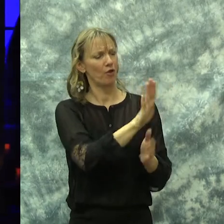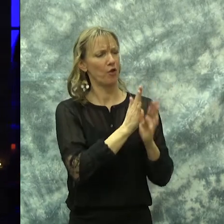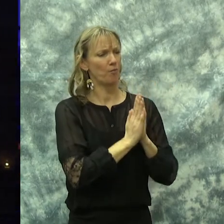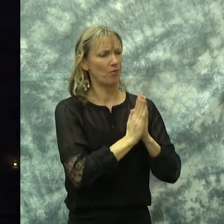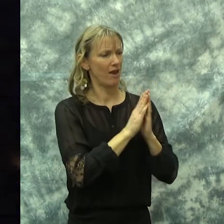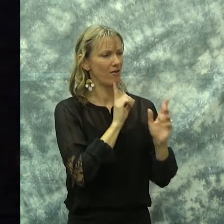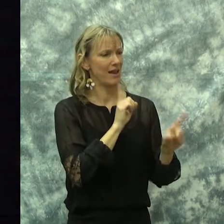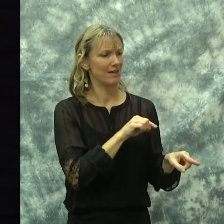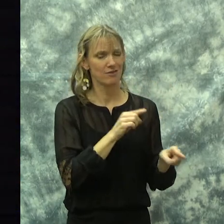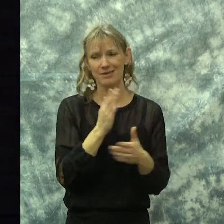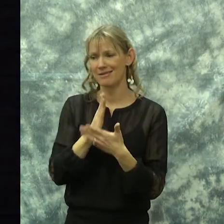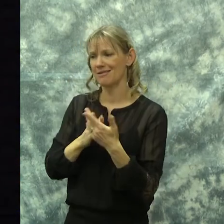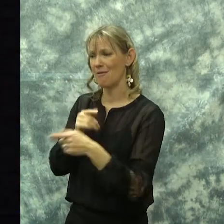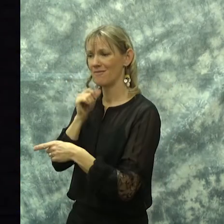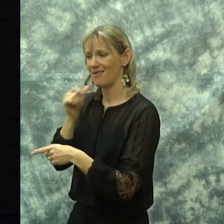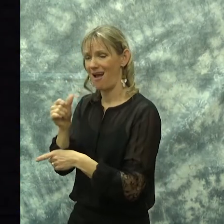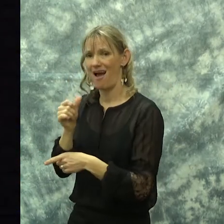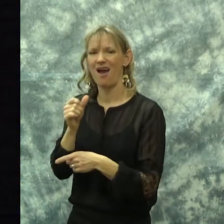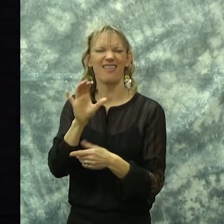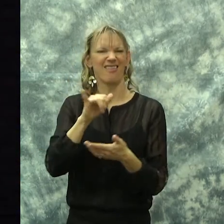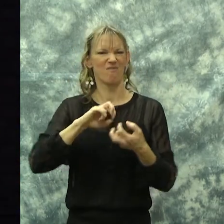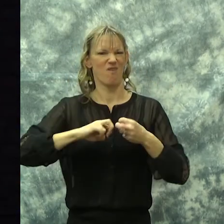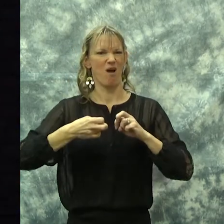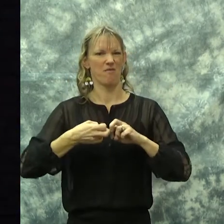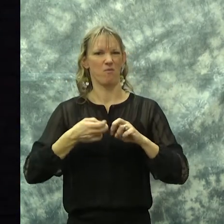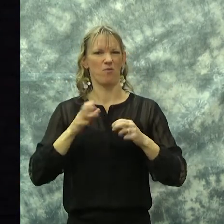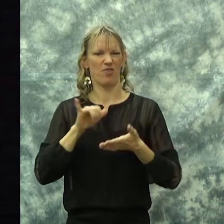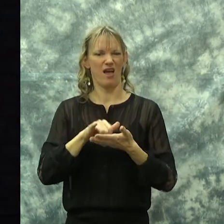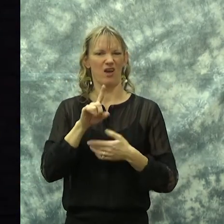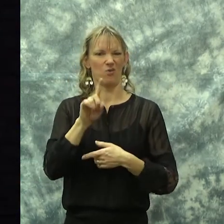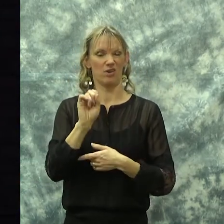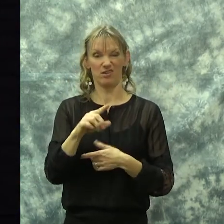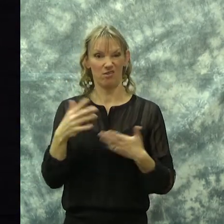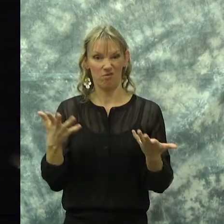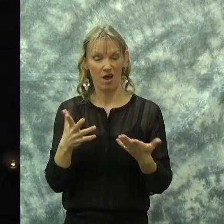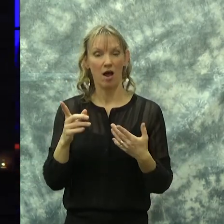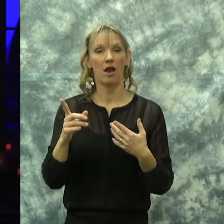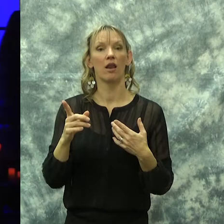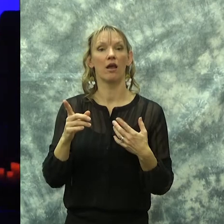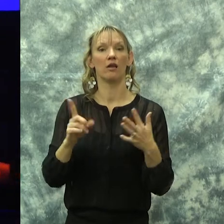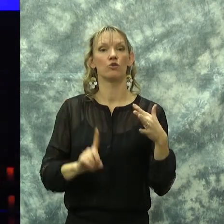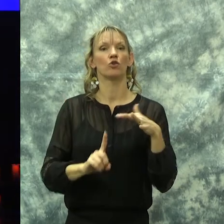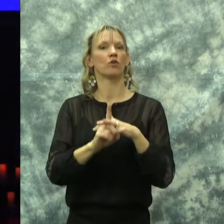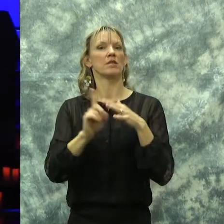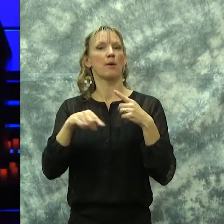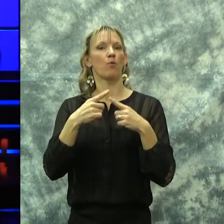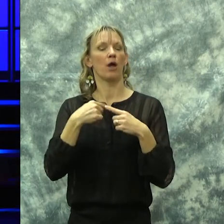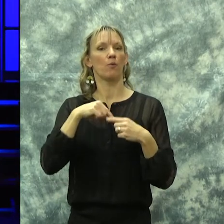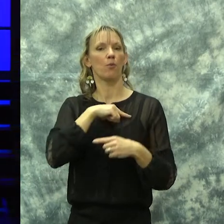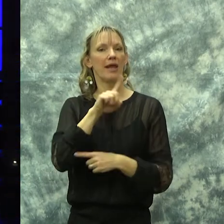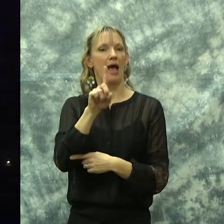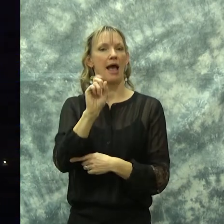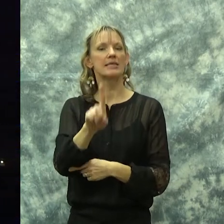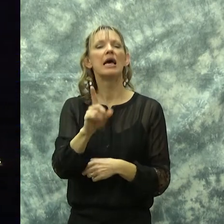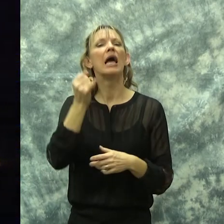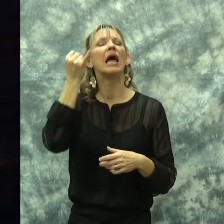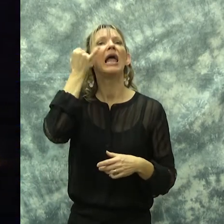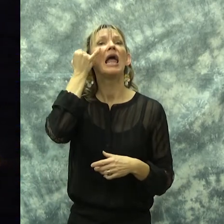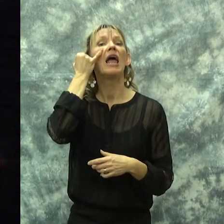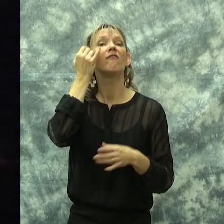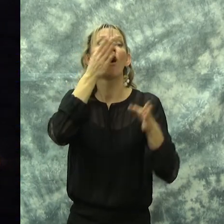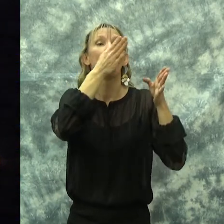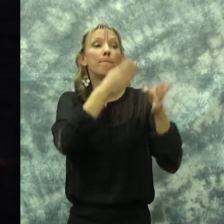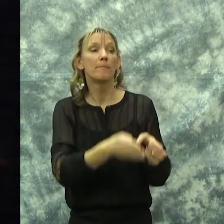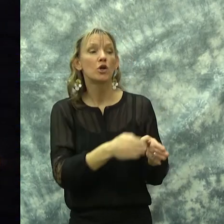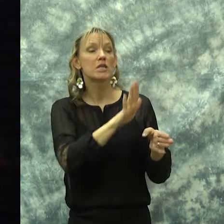not? There's a problem with it. And the problem arises when we ask the question, what if someone's